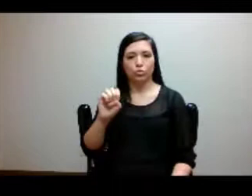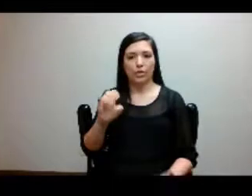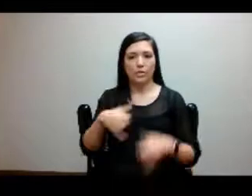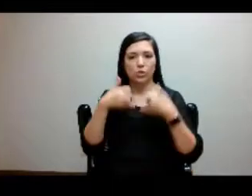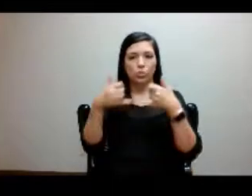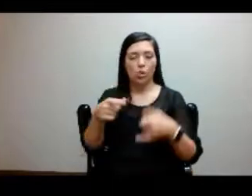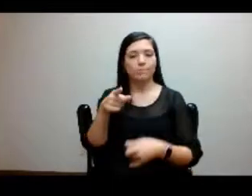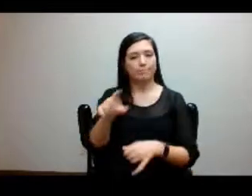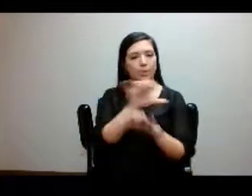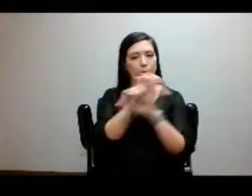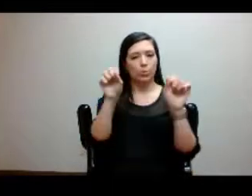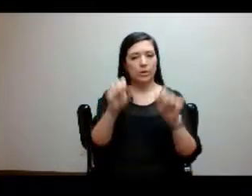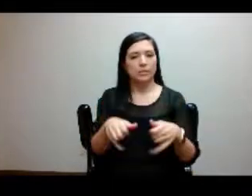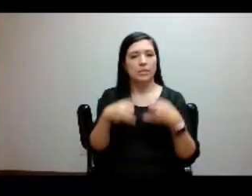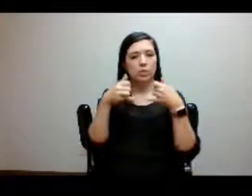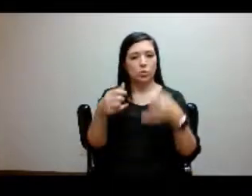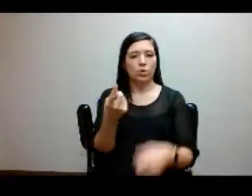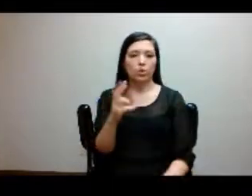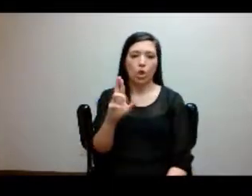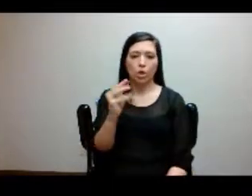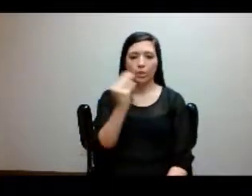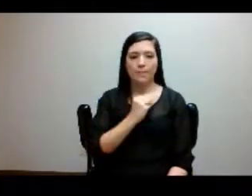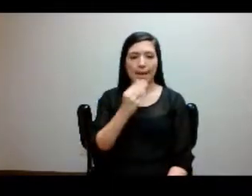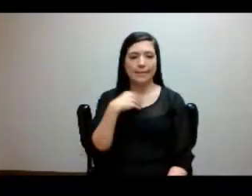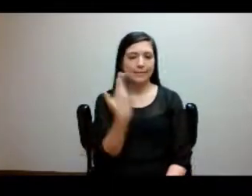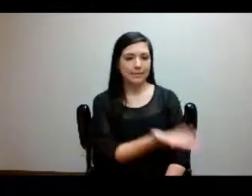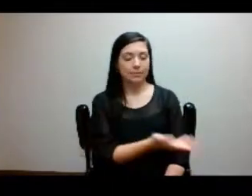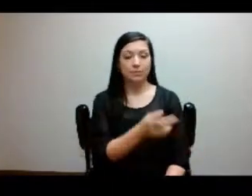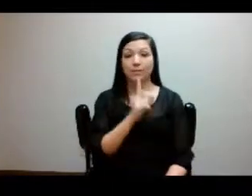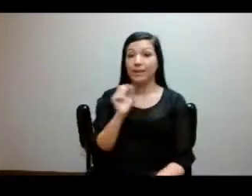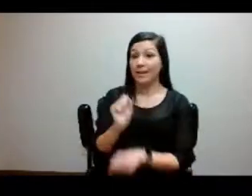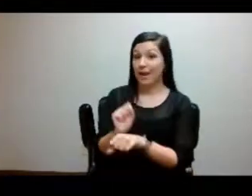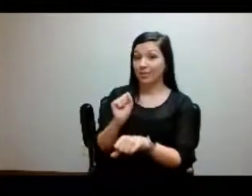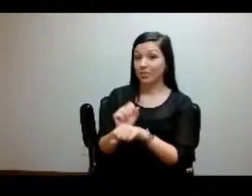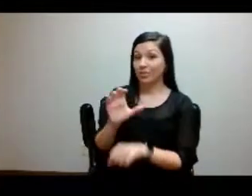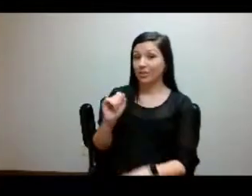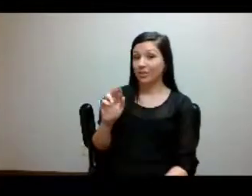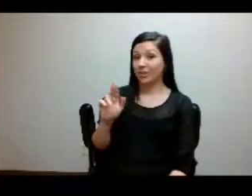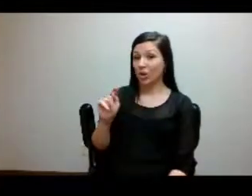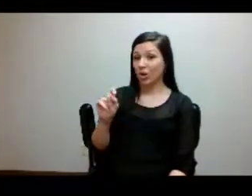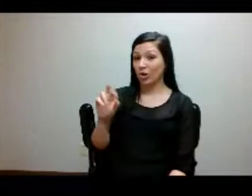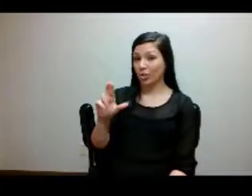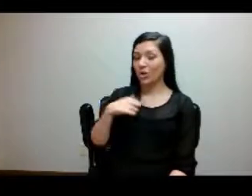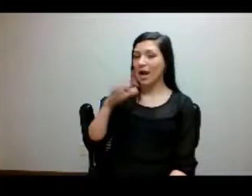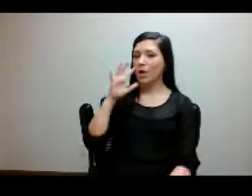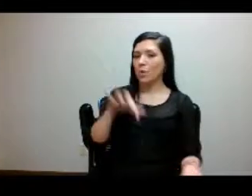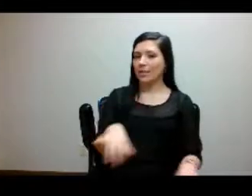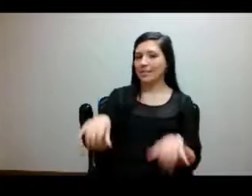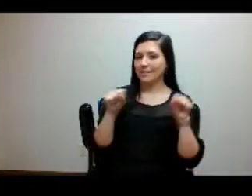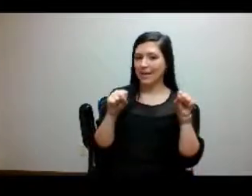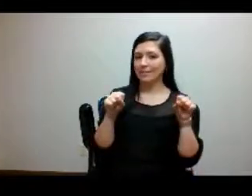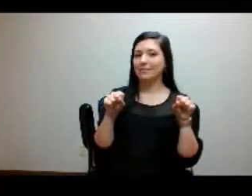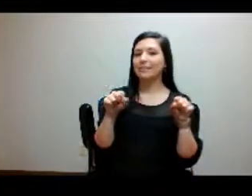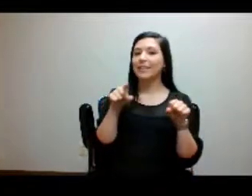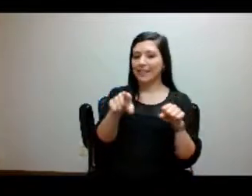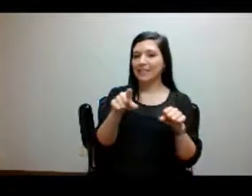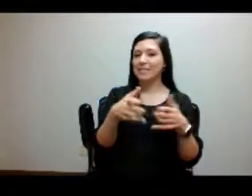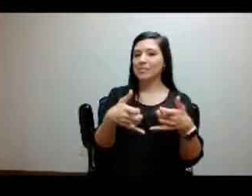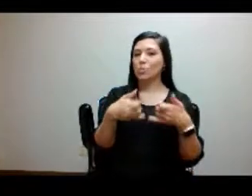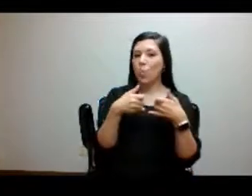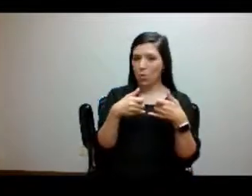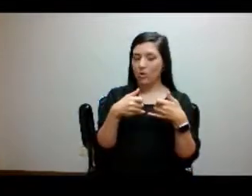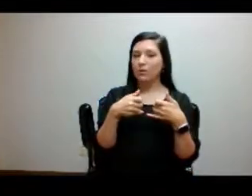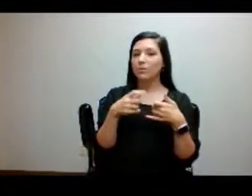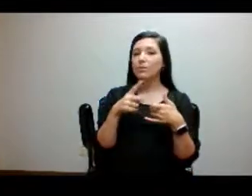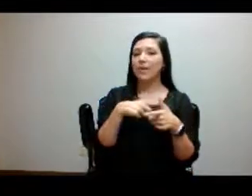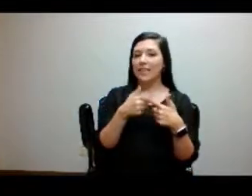Award. Dr. Madison, the floor is yours. Actually, Carter Bedford, I'm going to take the Unsung Hero Award, and then I'll